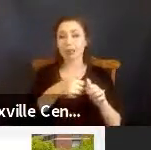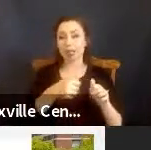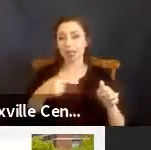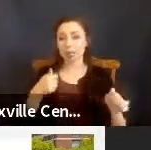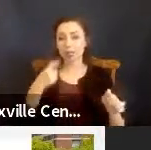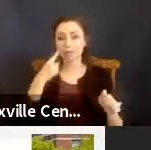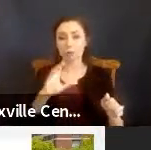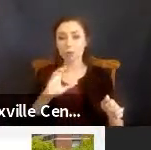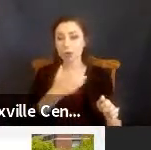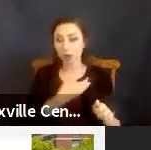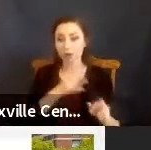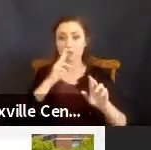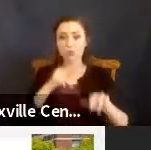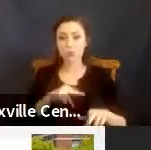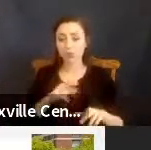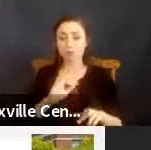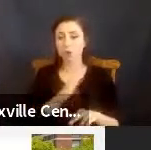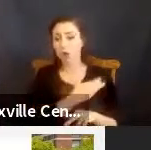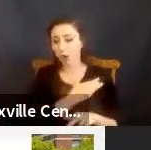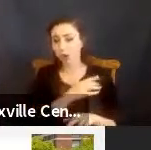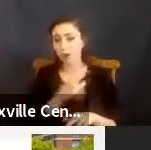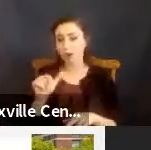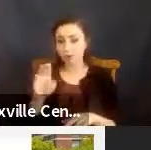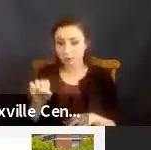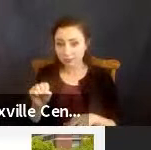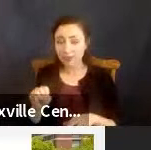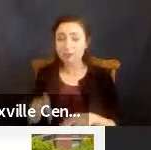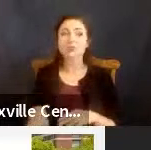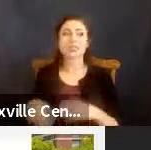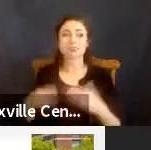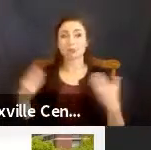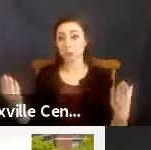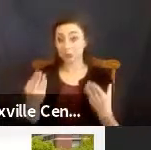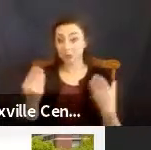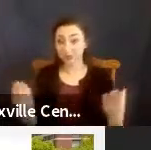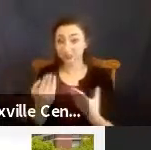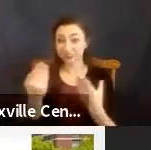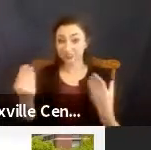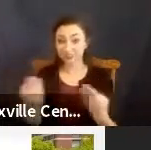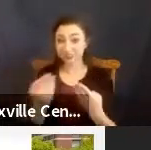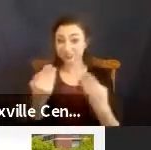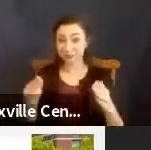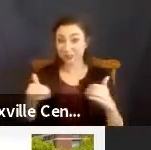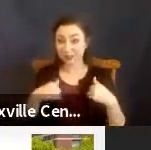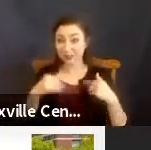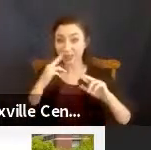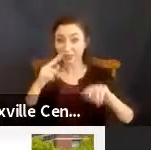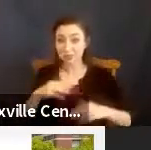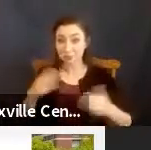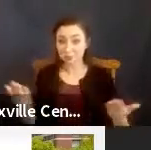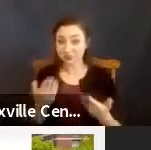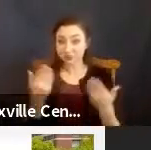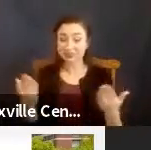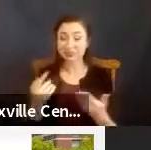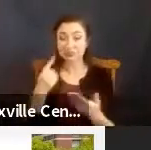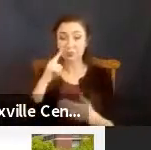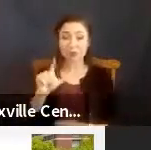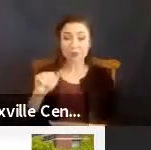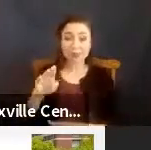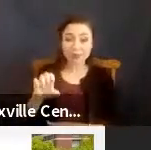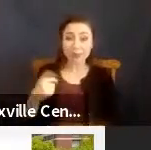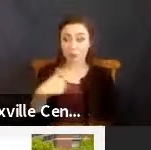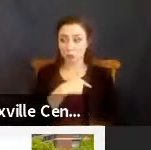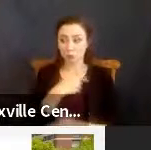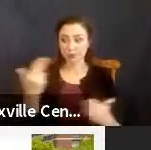time for the labs that we drew, but we also, well, we were here. So we were here and getting our results. So as far as the labs we use, we didn't